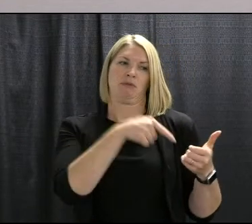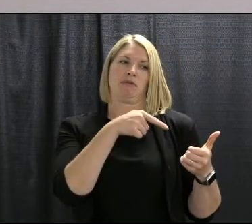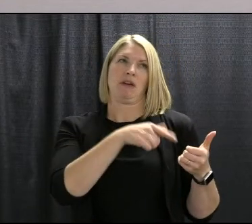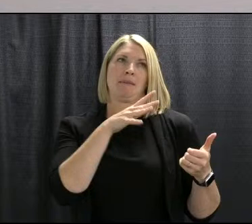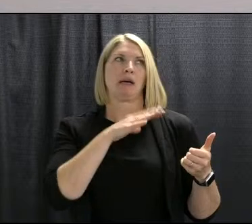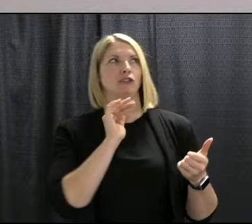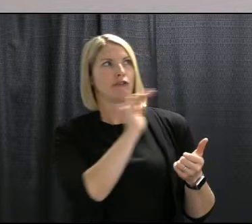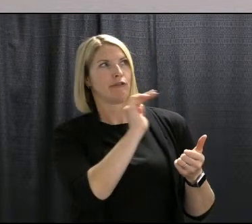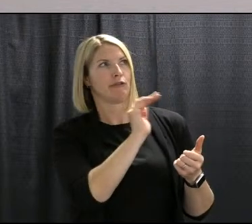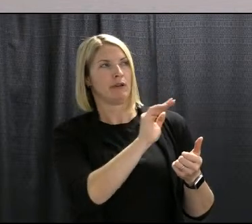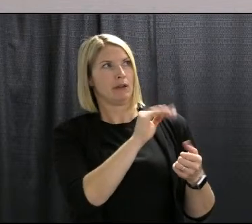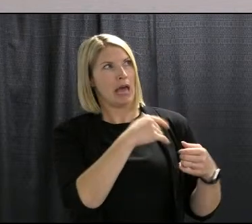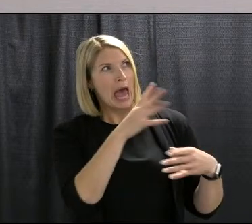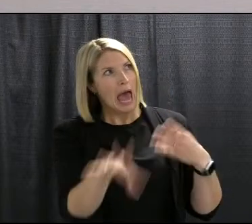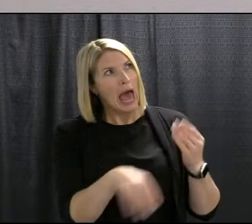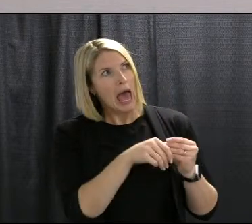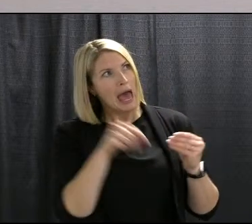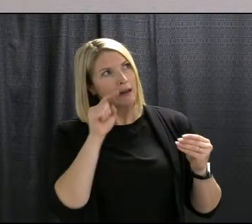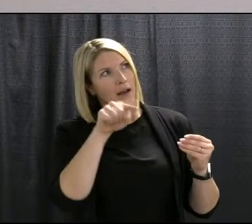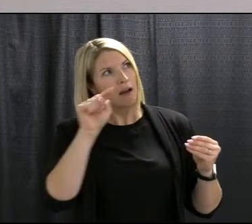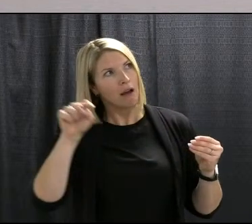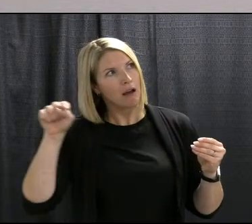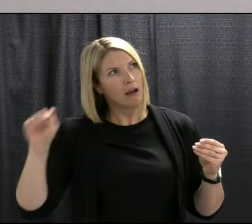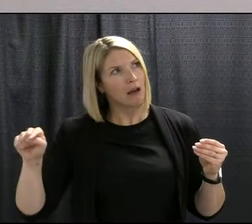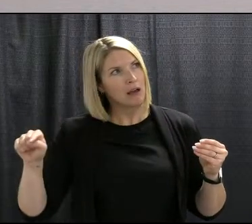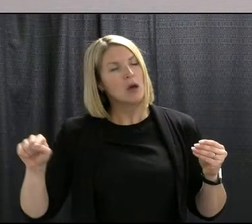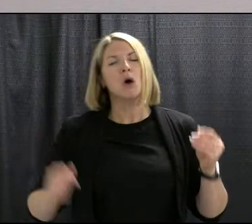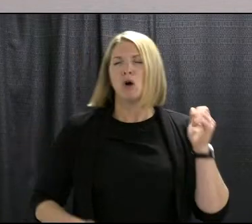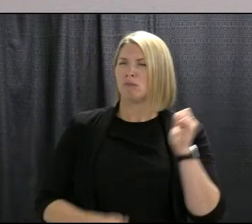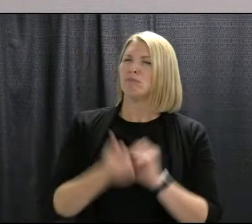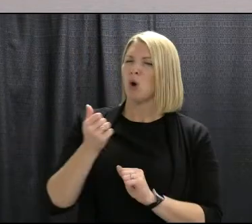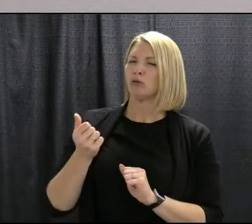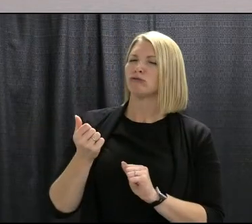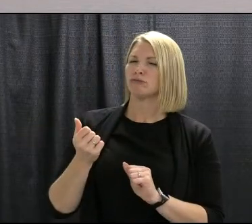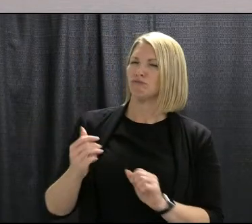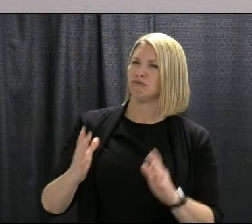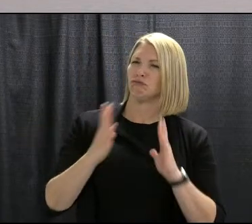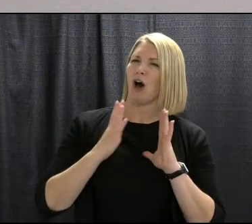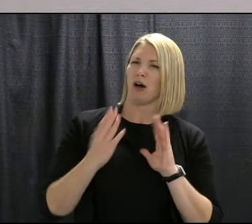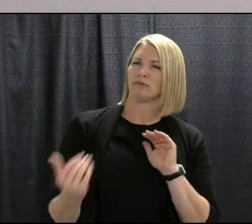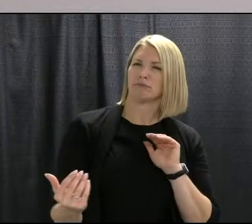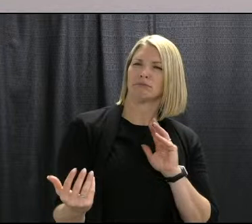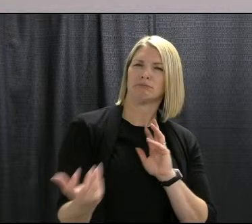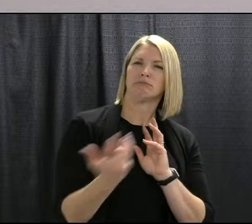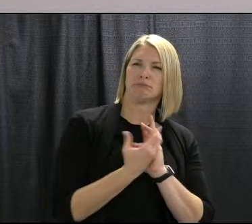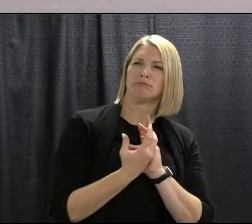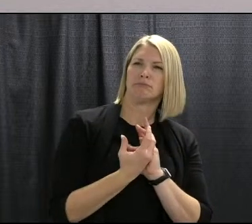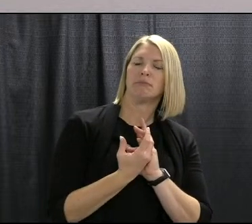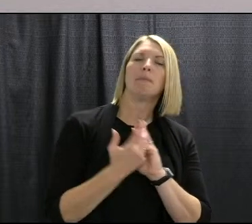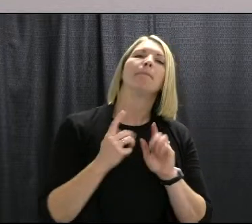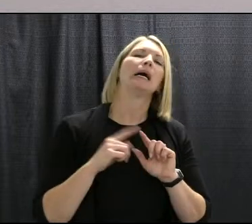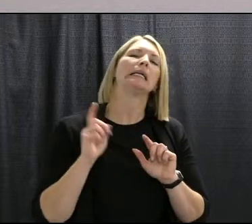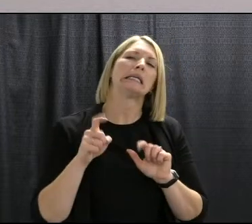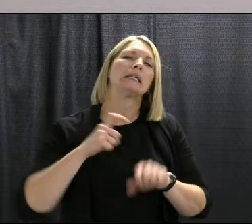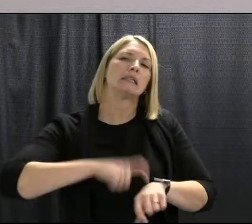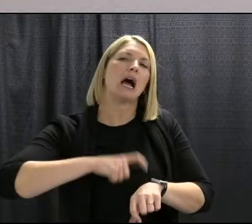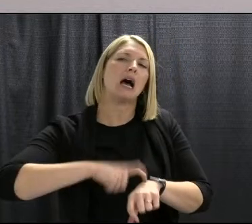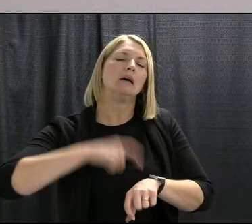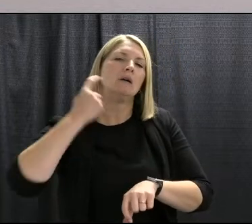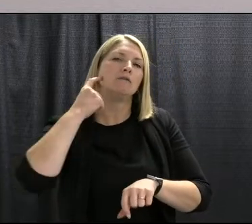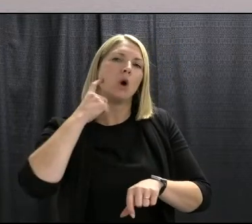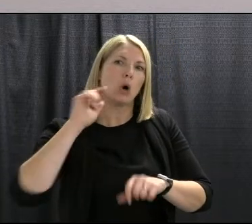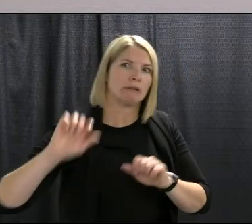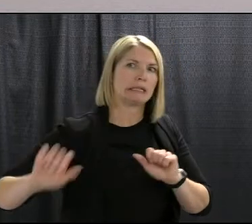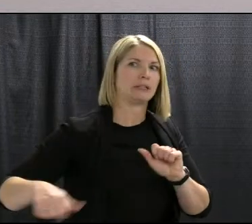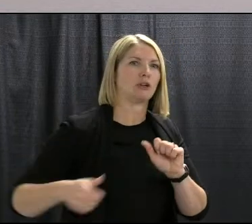working conditions. Most of them are fairly compliant, but there's some work to be done, and we're allowing them some time to get that